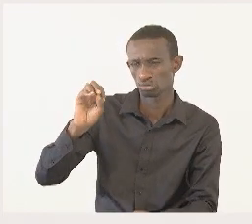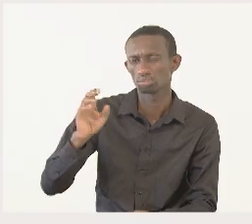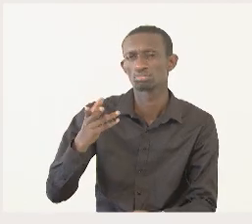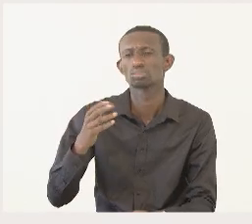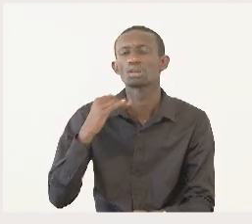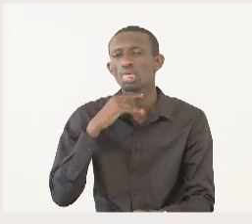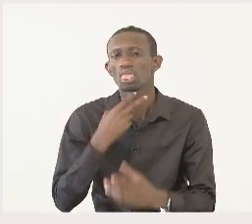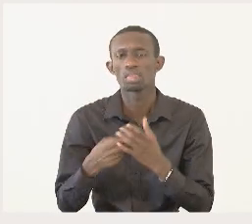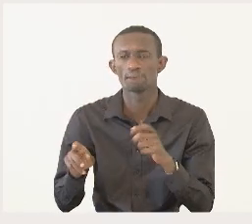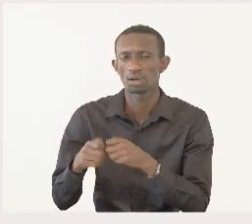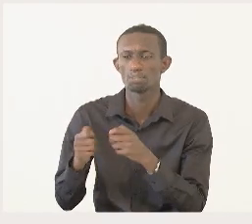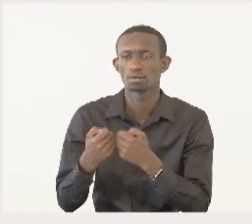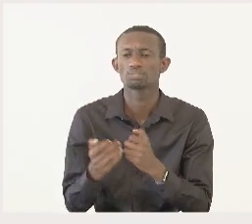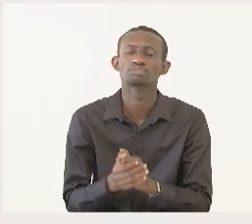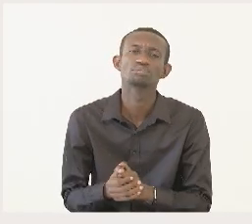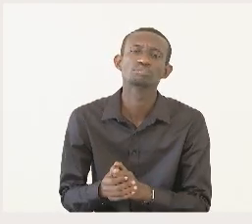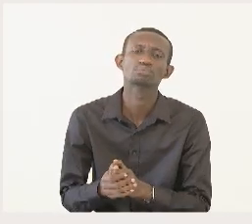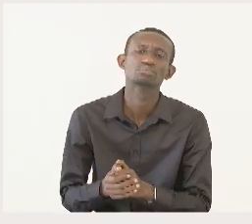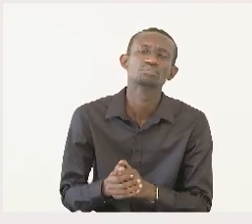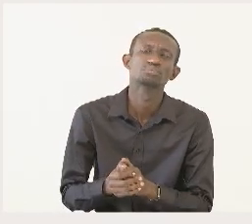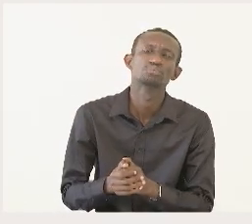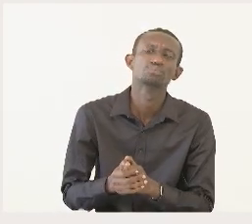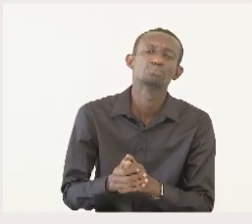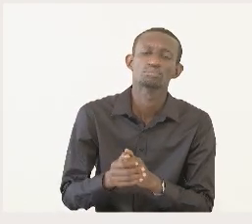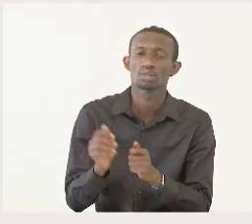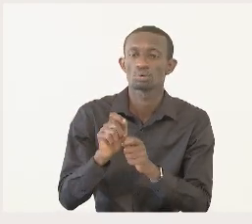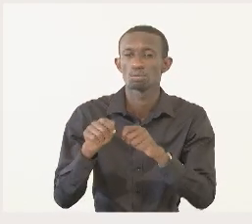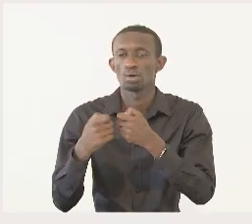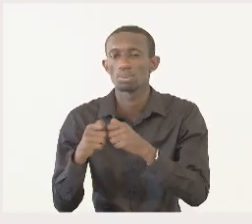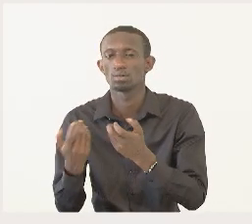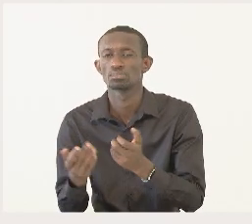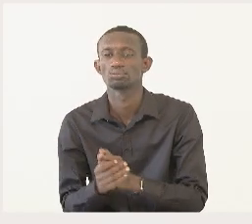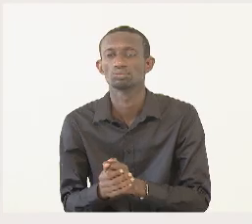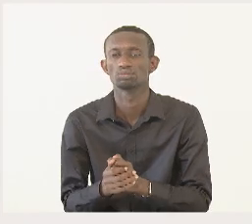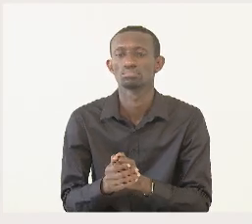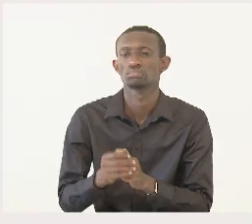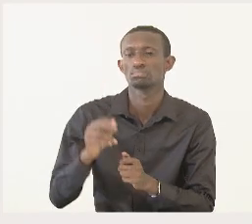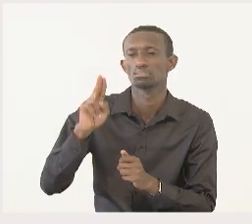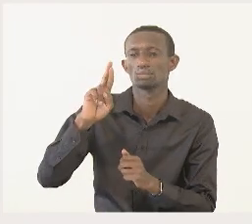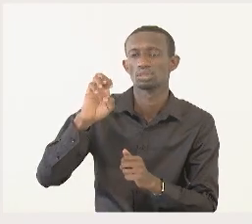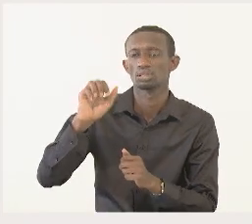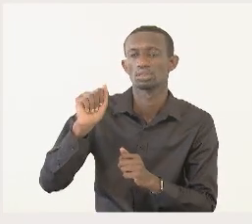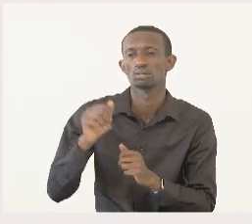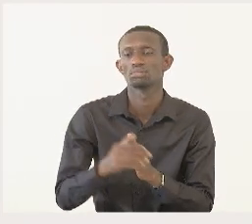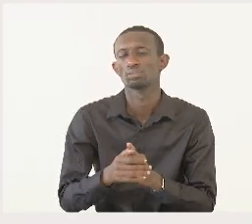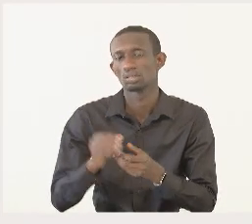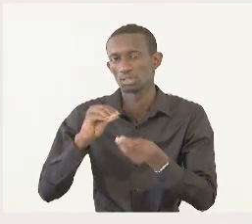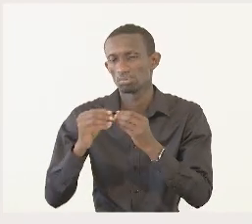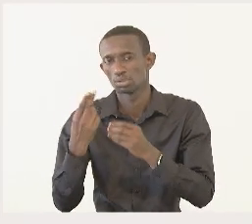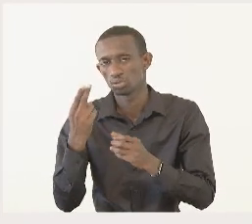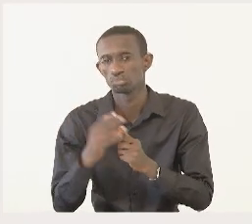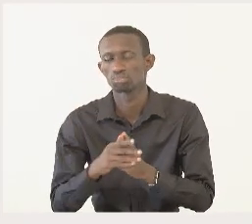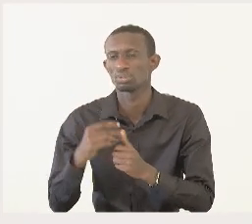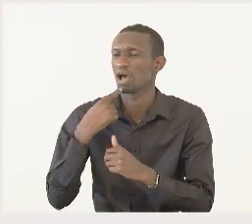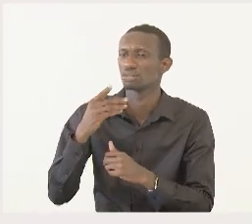protein has to be broken down and converted into glycogen and urea, where it has to be removed from the body. Number 2, I